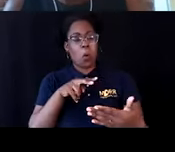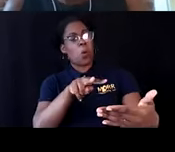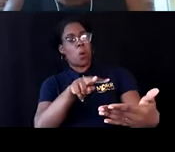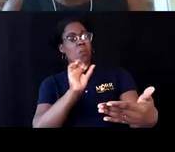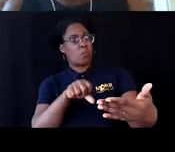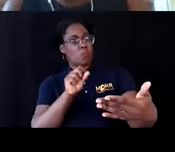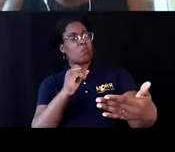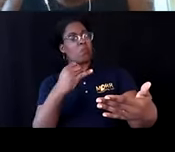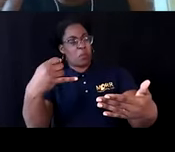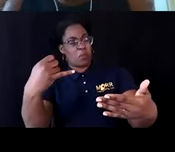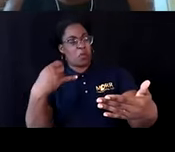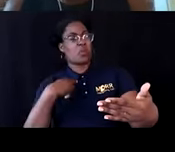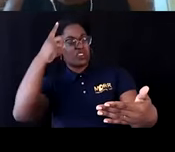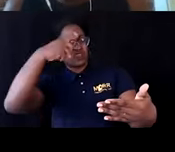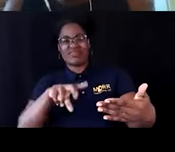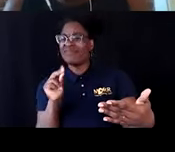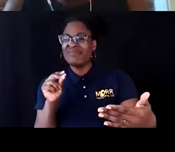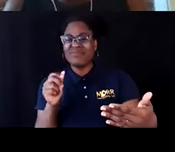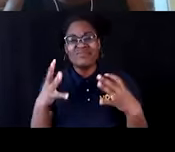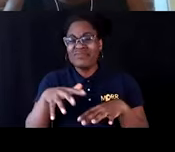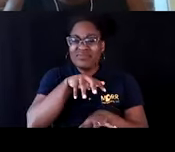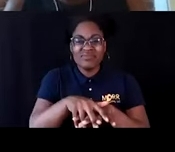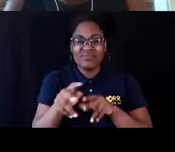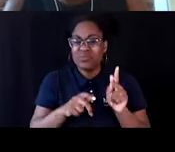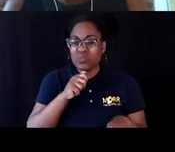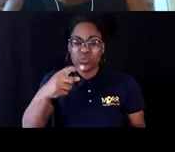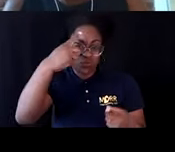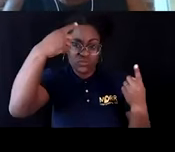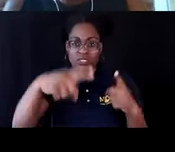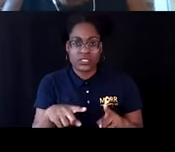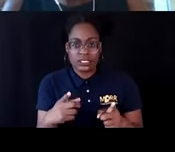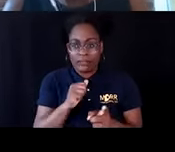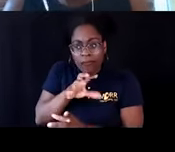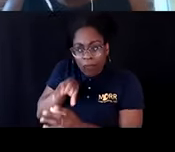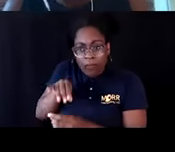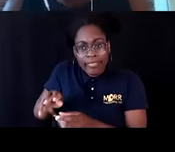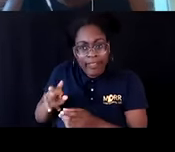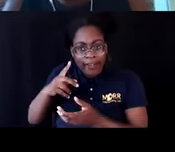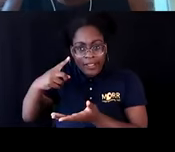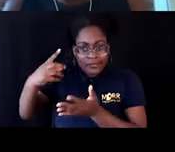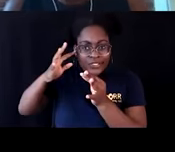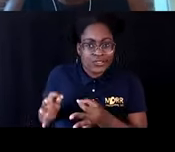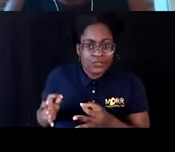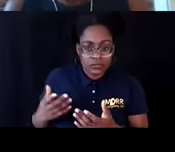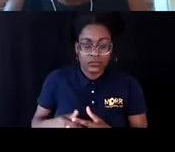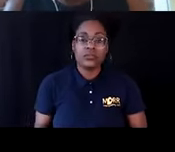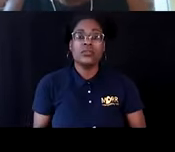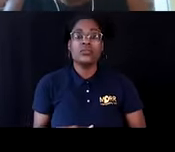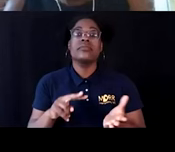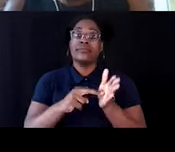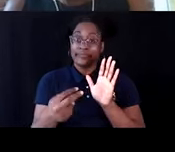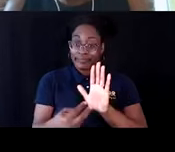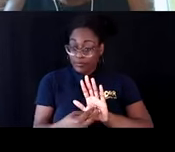European empires, and then those specific colonial governments. And so in many ways, it's necessary to